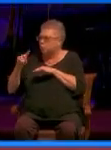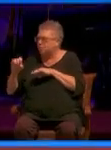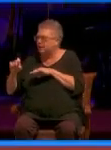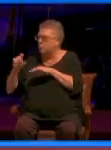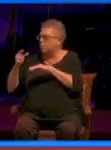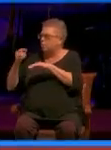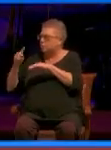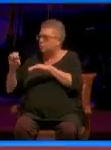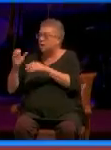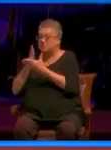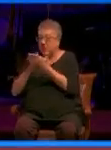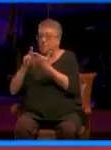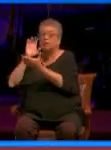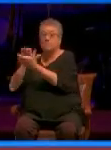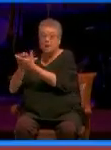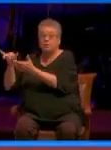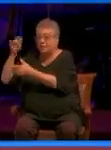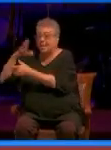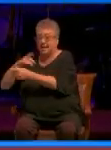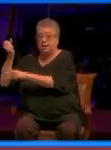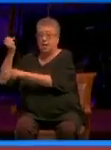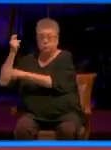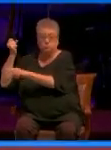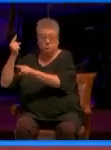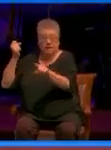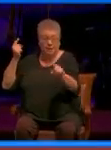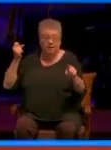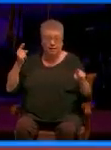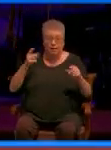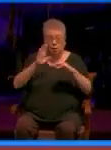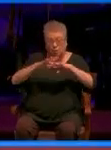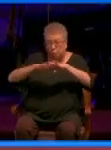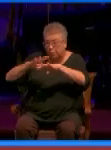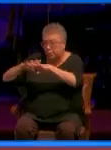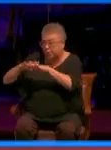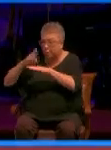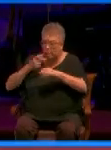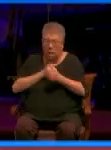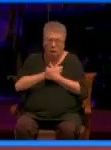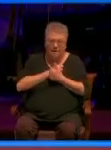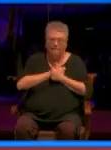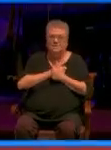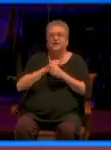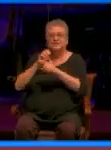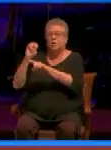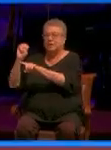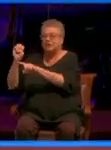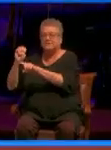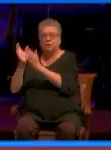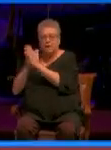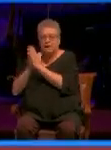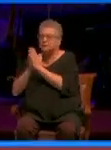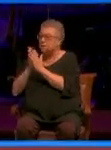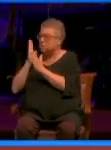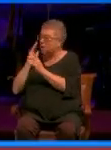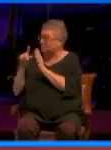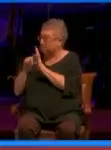Some of you are married to that man. I understand. And so Esau, as a request. Now notice